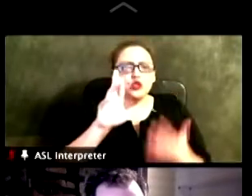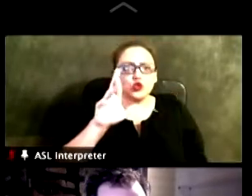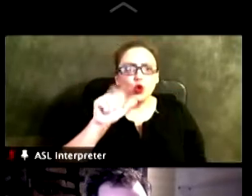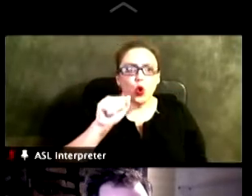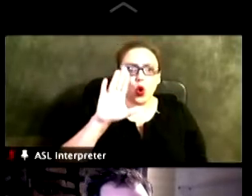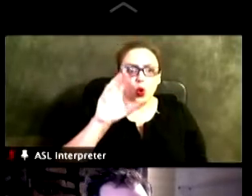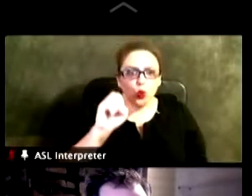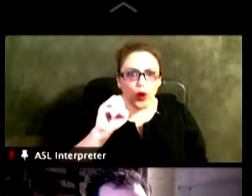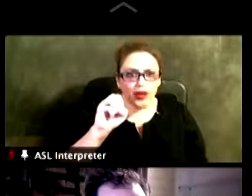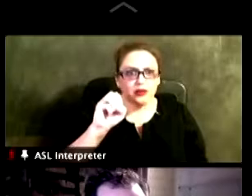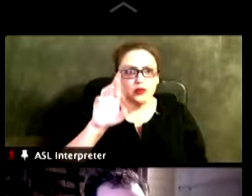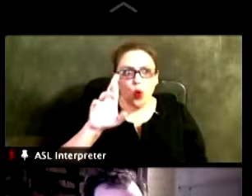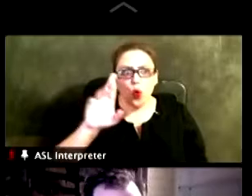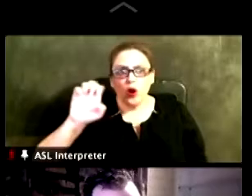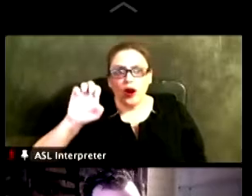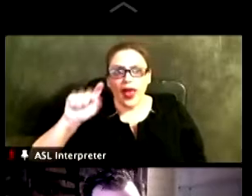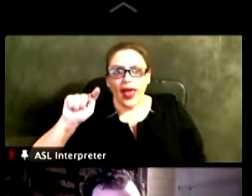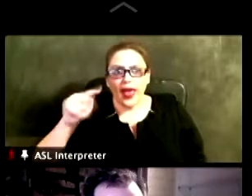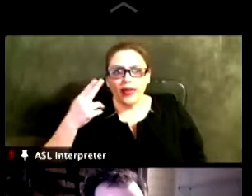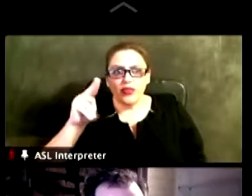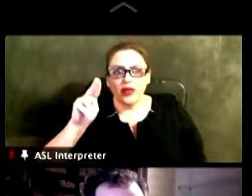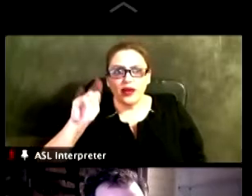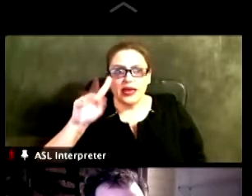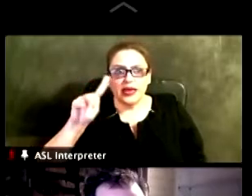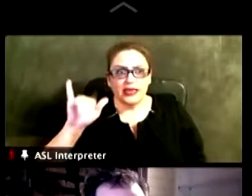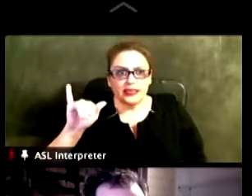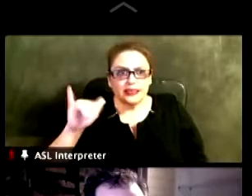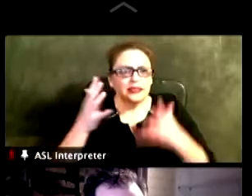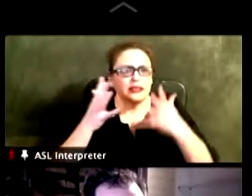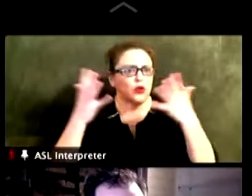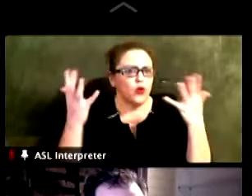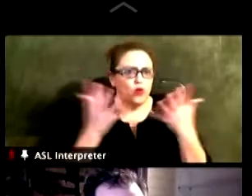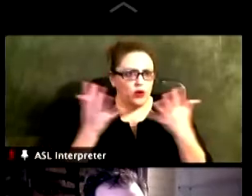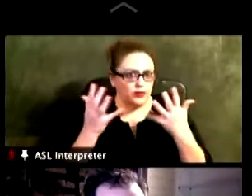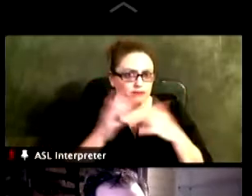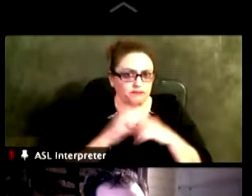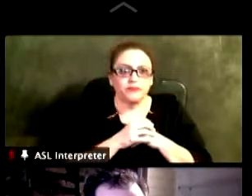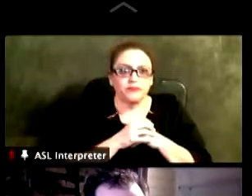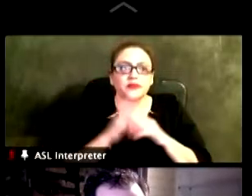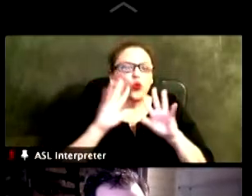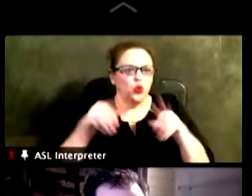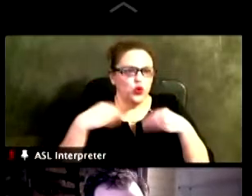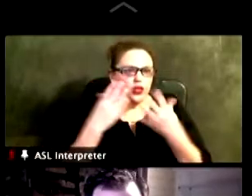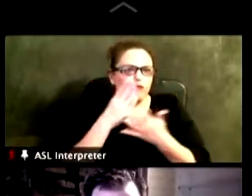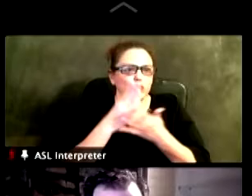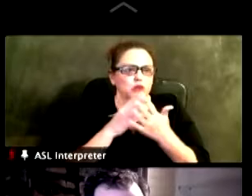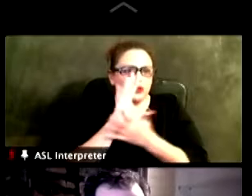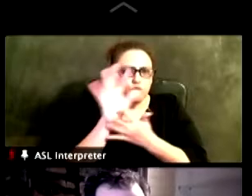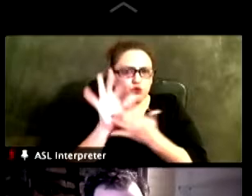ethnicity? So stand by and I'll give you some choices to choose from for that question.